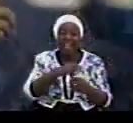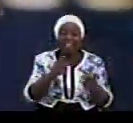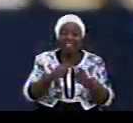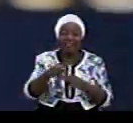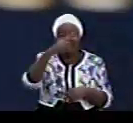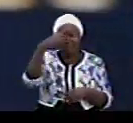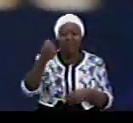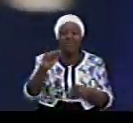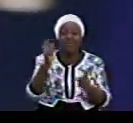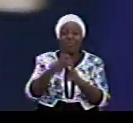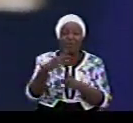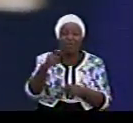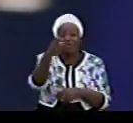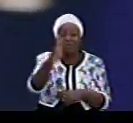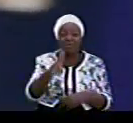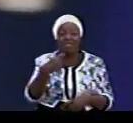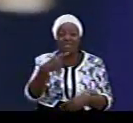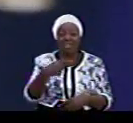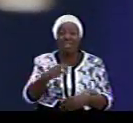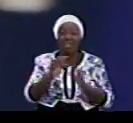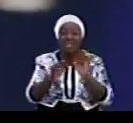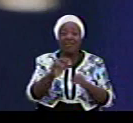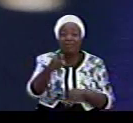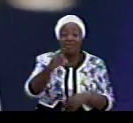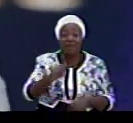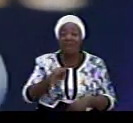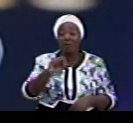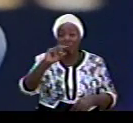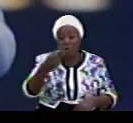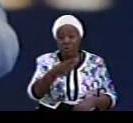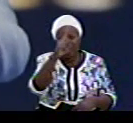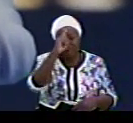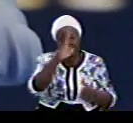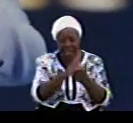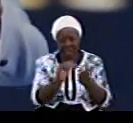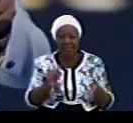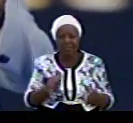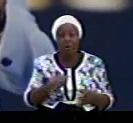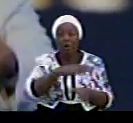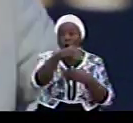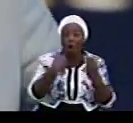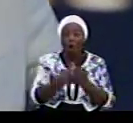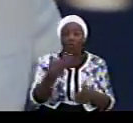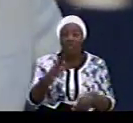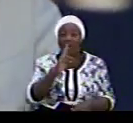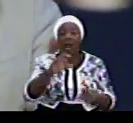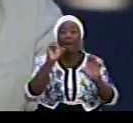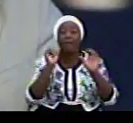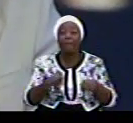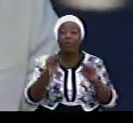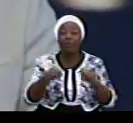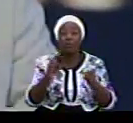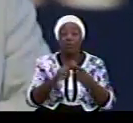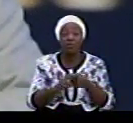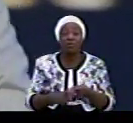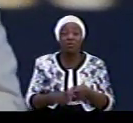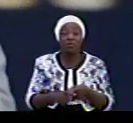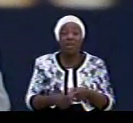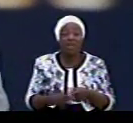the word of God says, if you can only believe, all things are possible to him